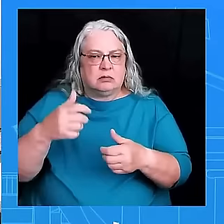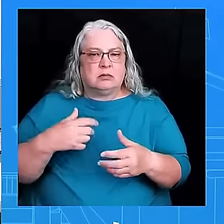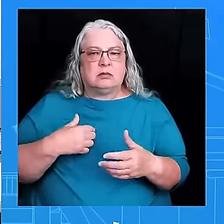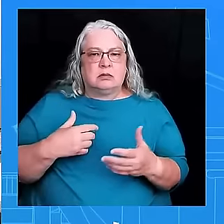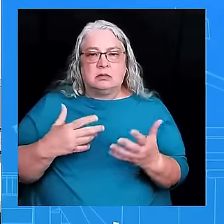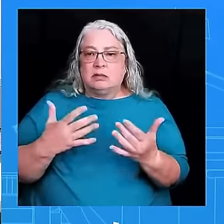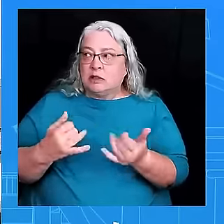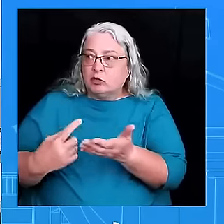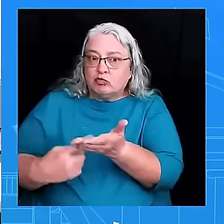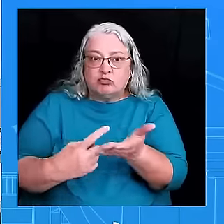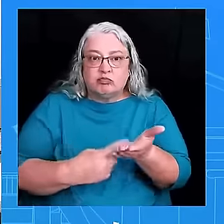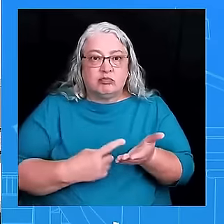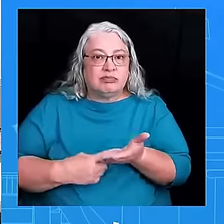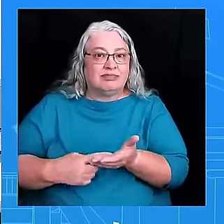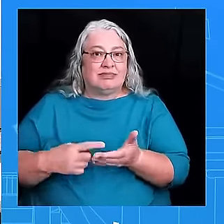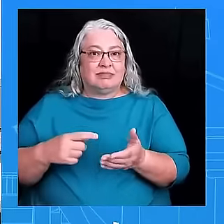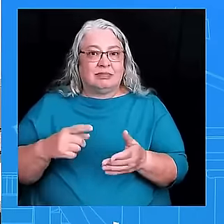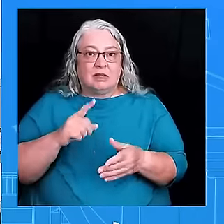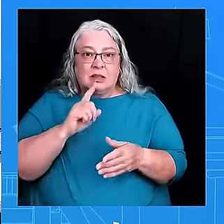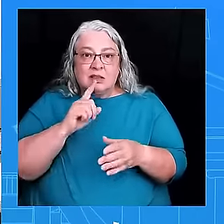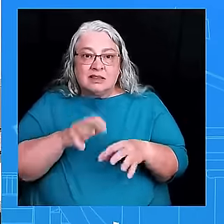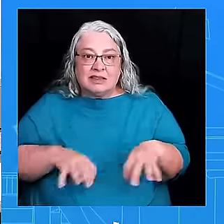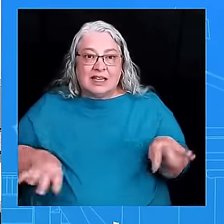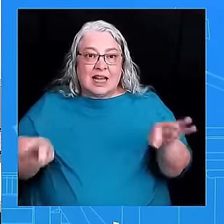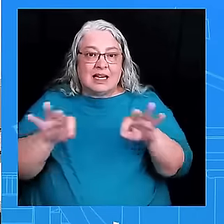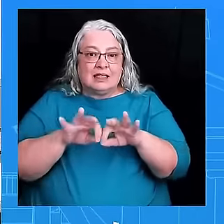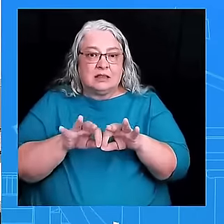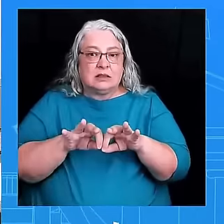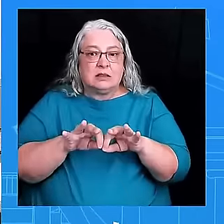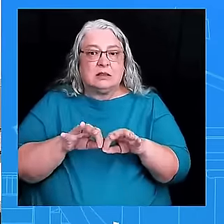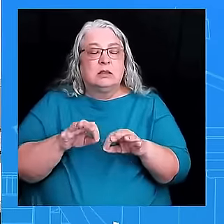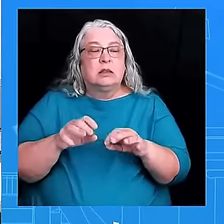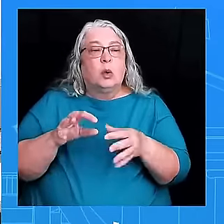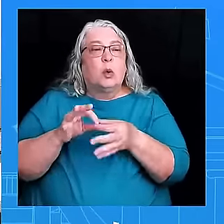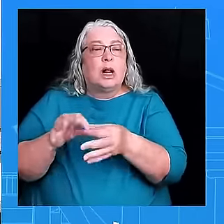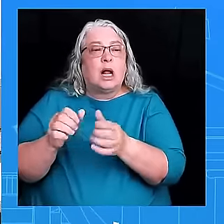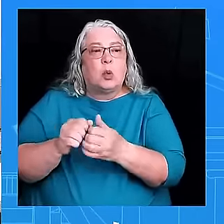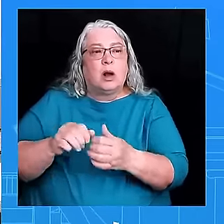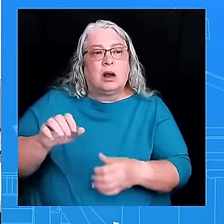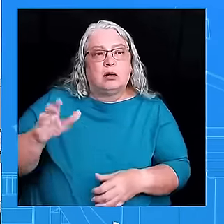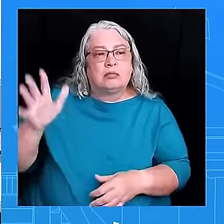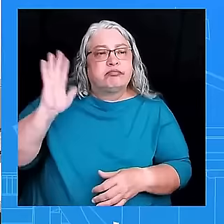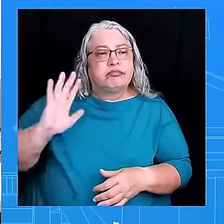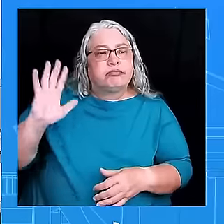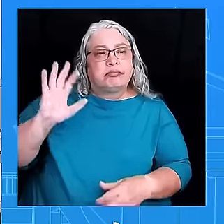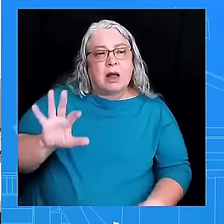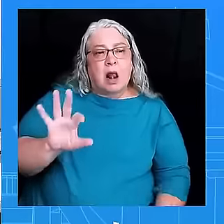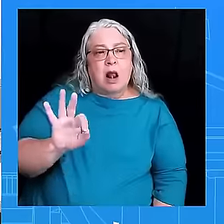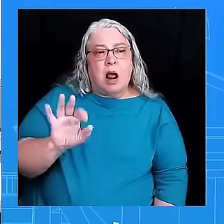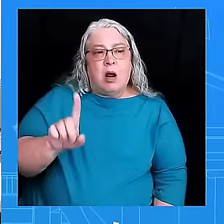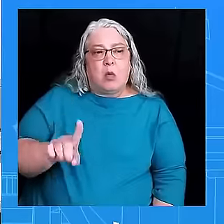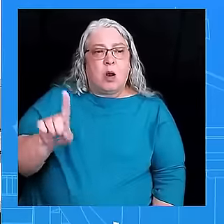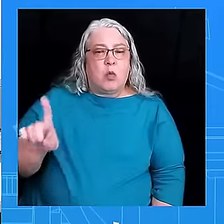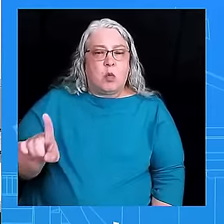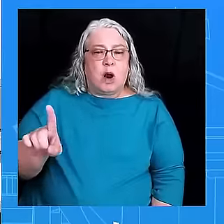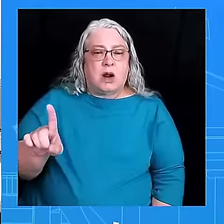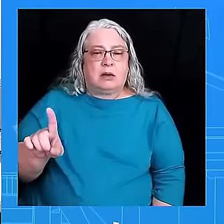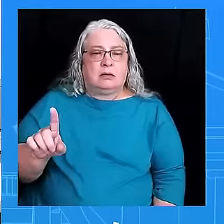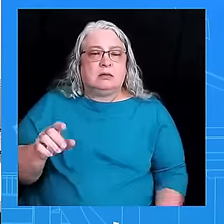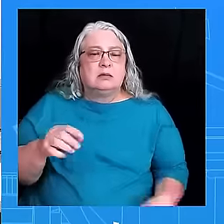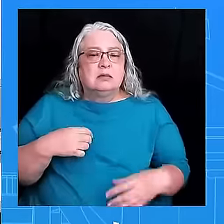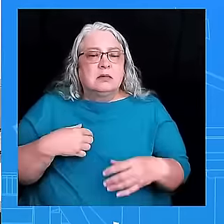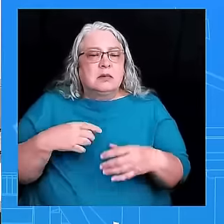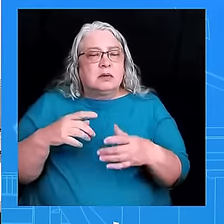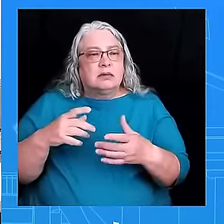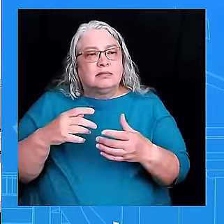by military courts down in Guantanamo. Republicans are condemning this as showing weakness